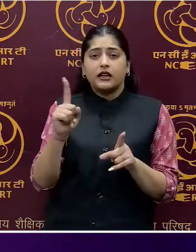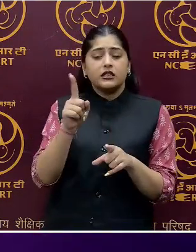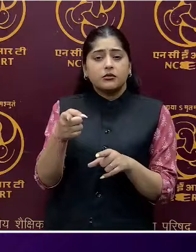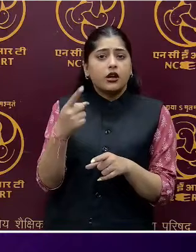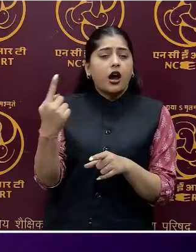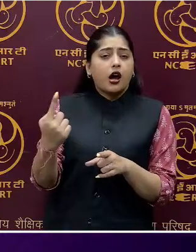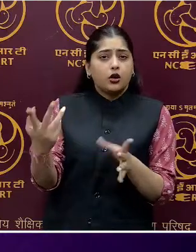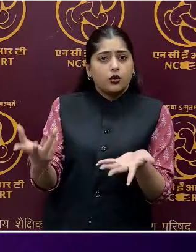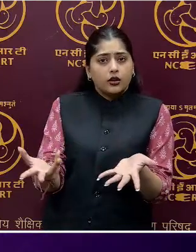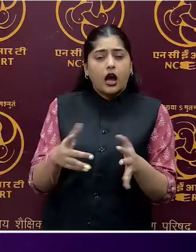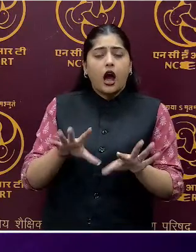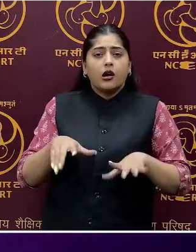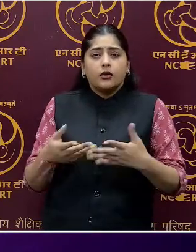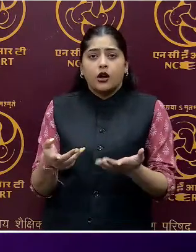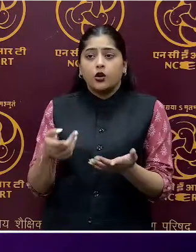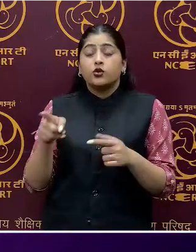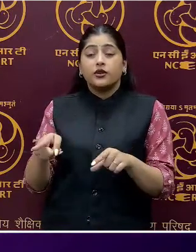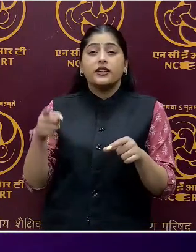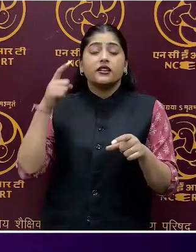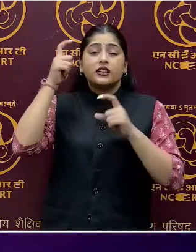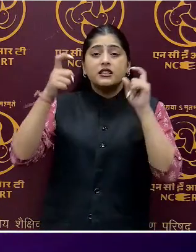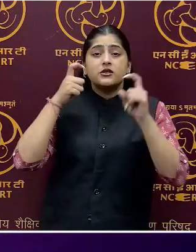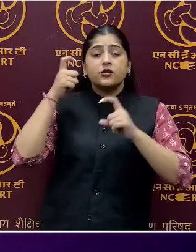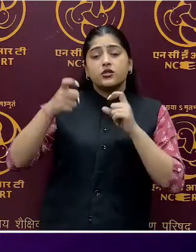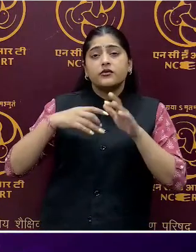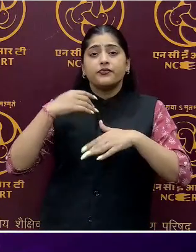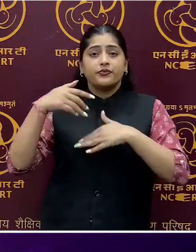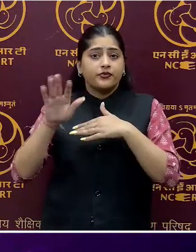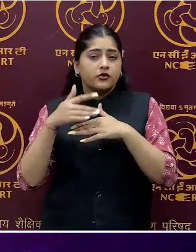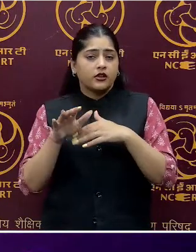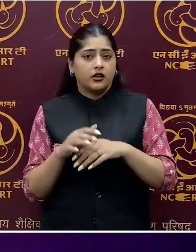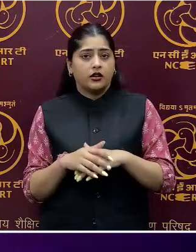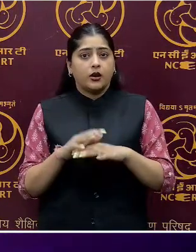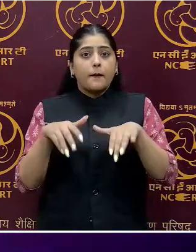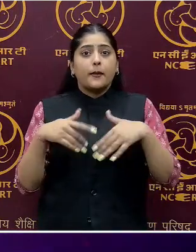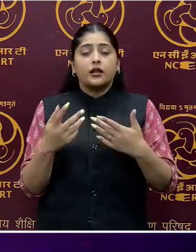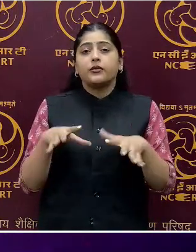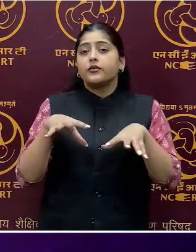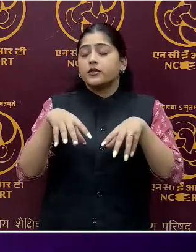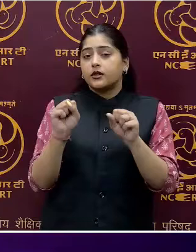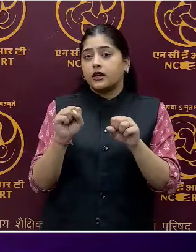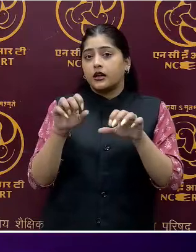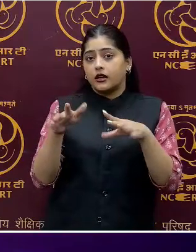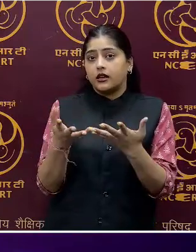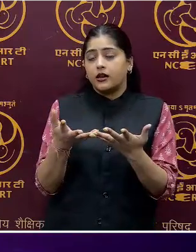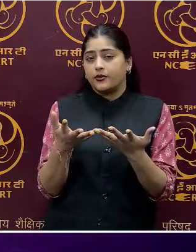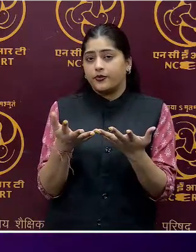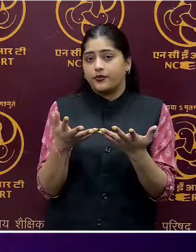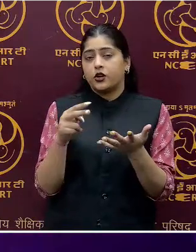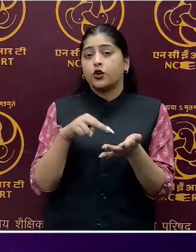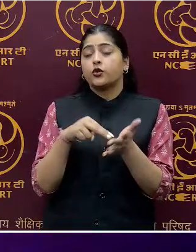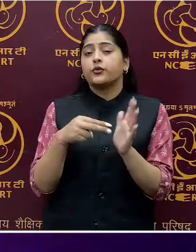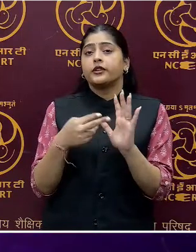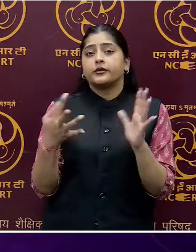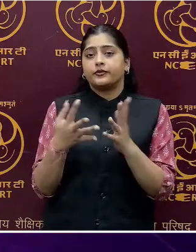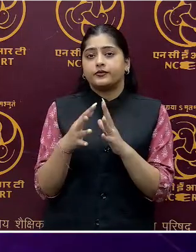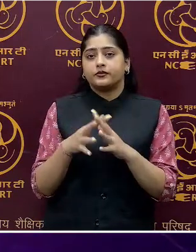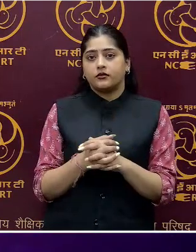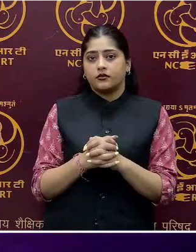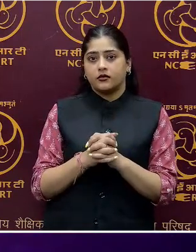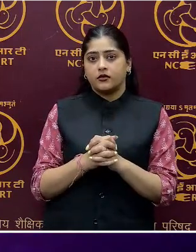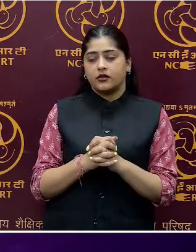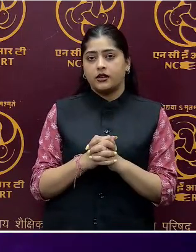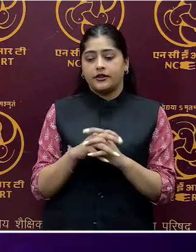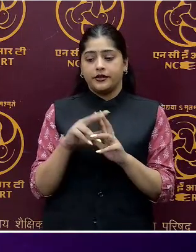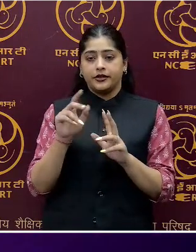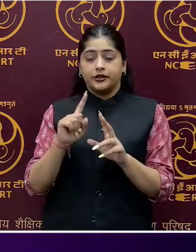handle. They are assuming it as bicycle, but now they'll get to know what it exactly is. They go round the table. Now